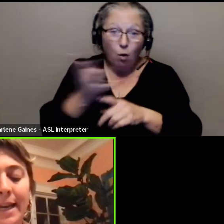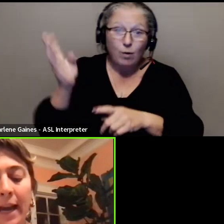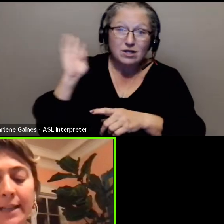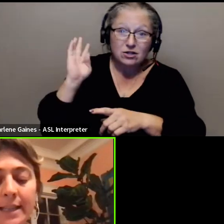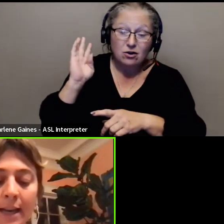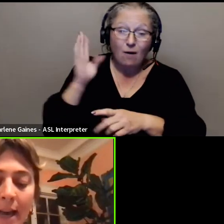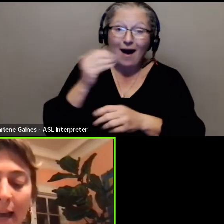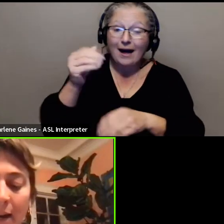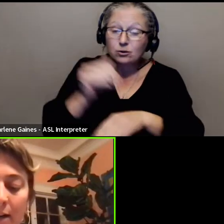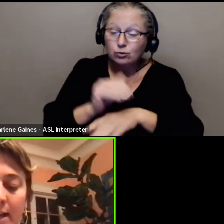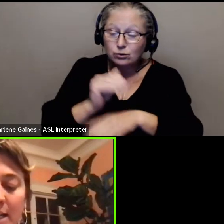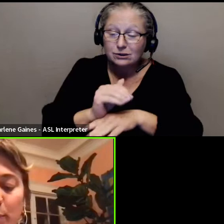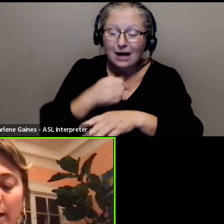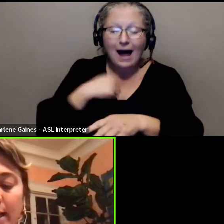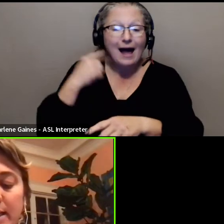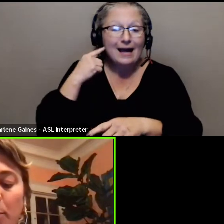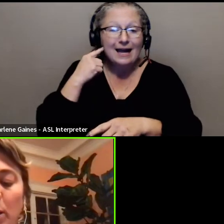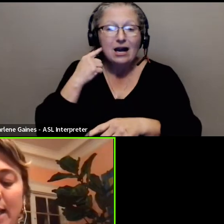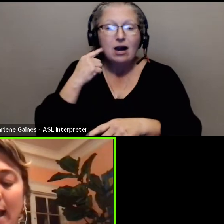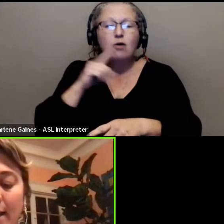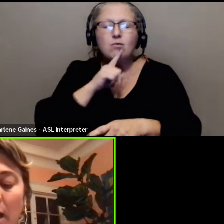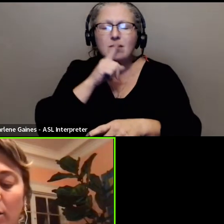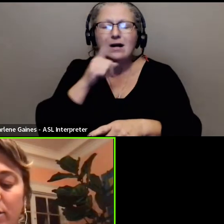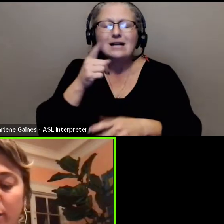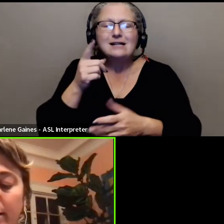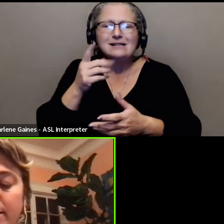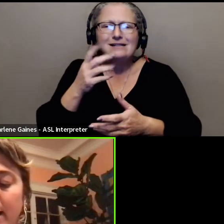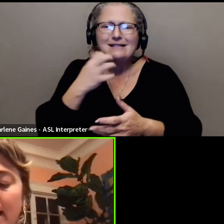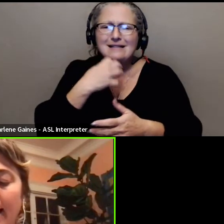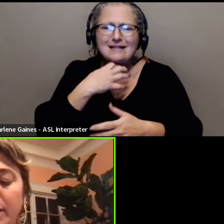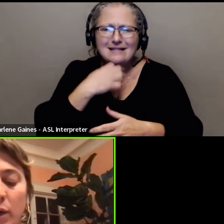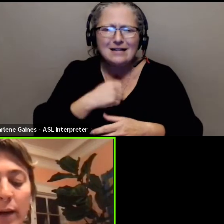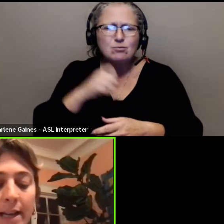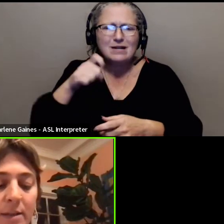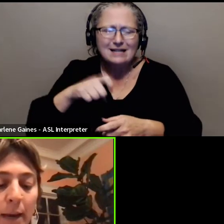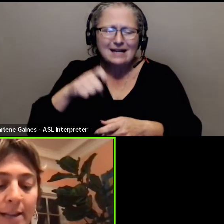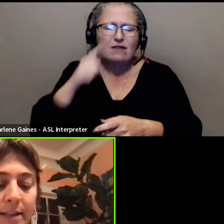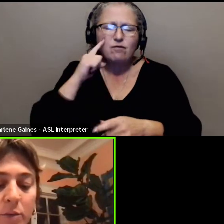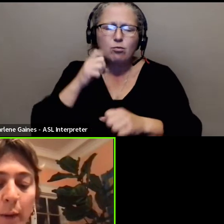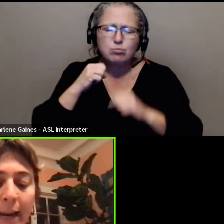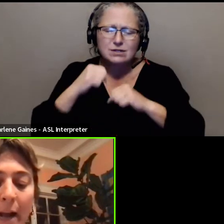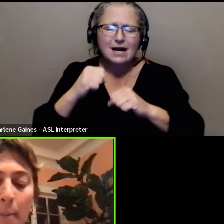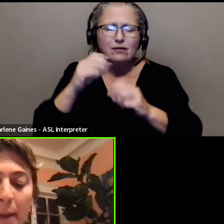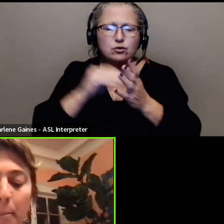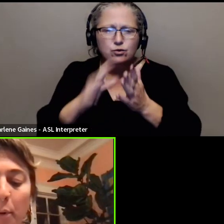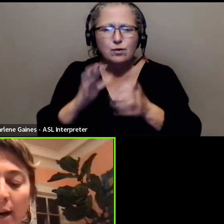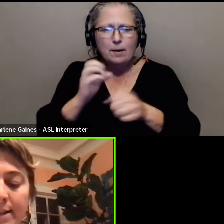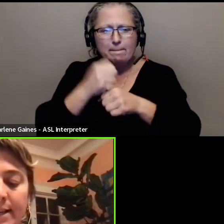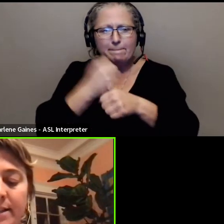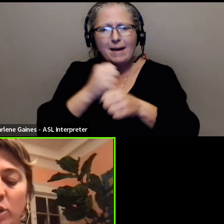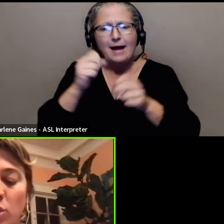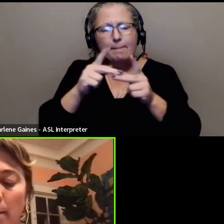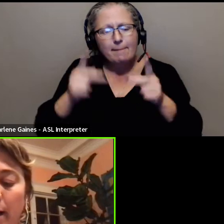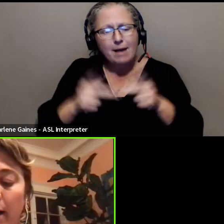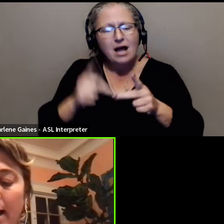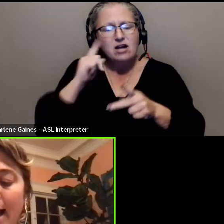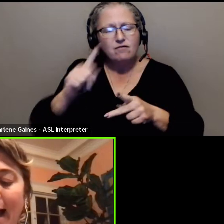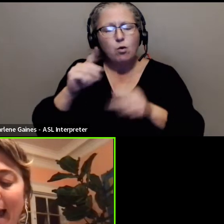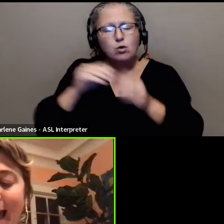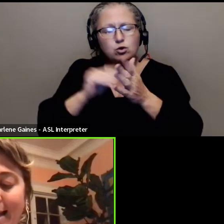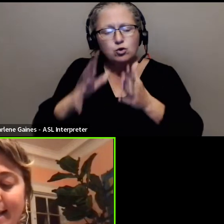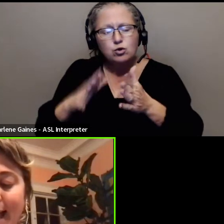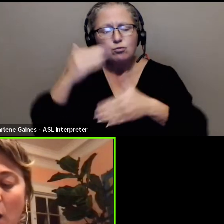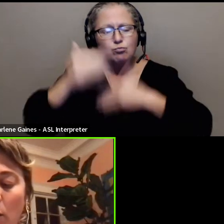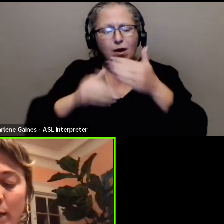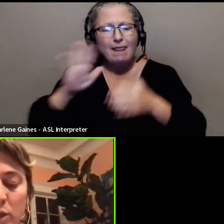and tonight, I hear a desperate need to protect our students and to create spaces where we can help them process their trauma.